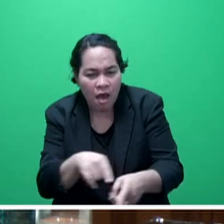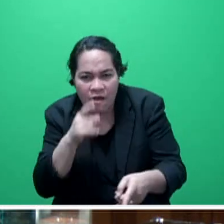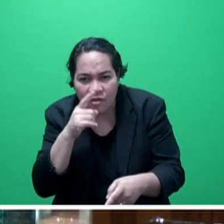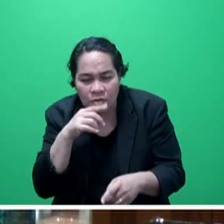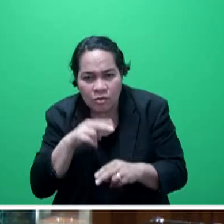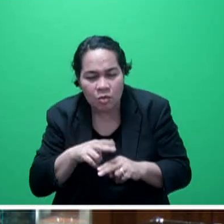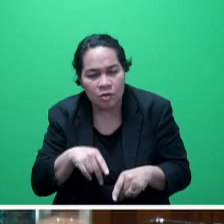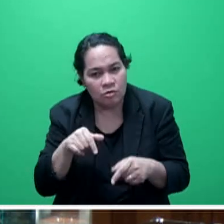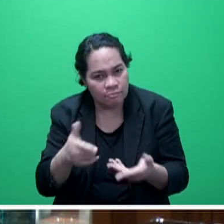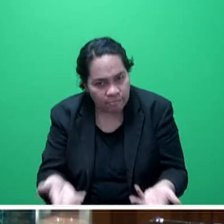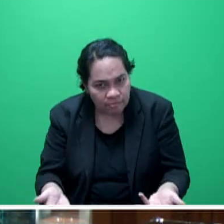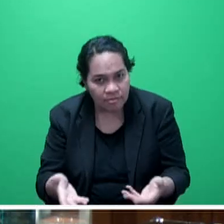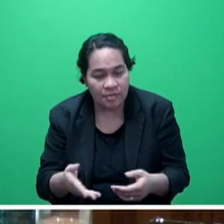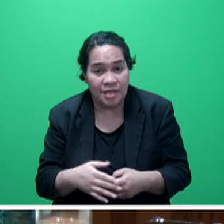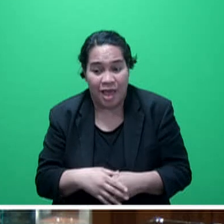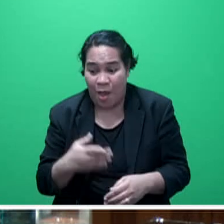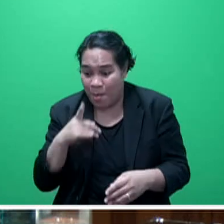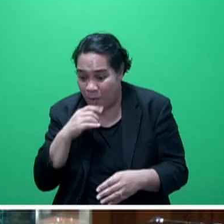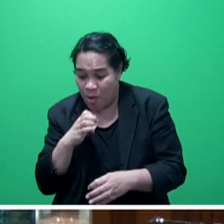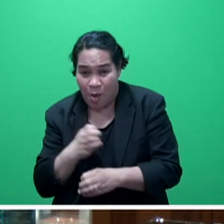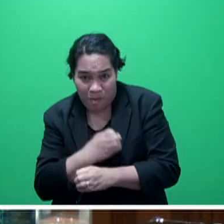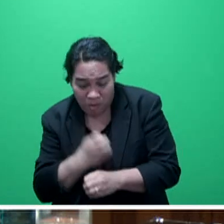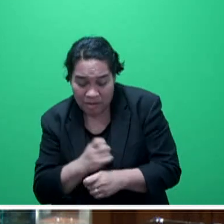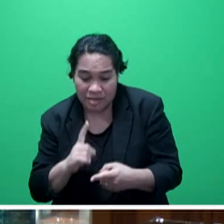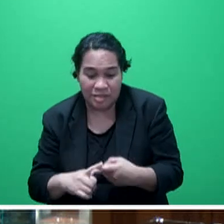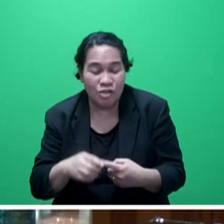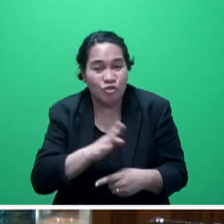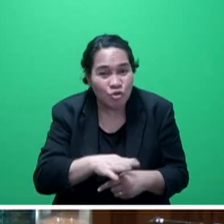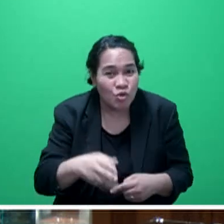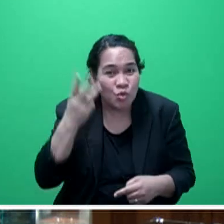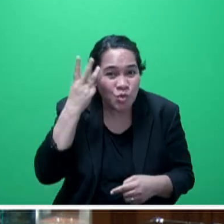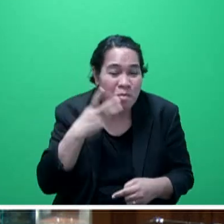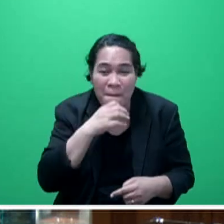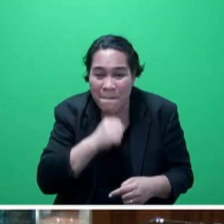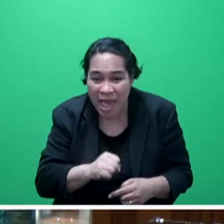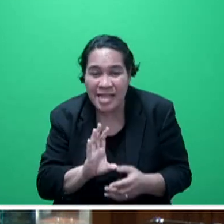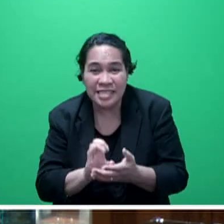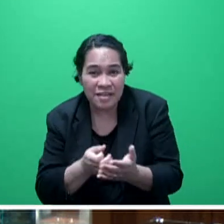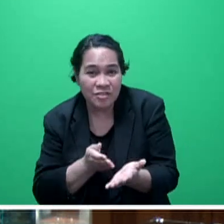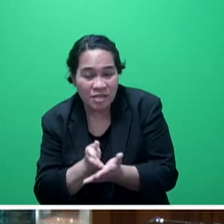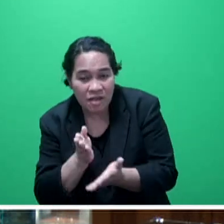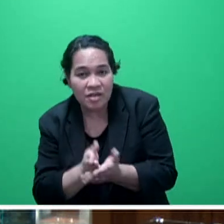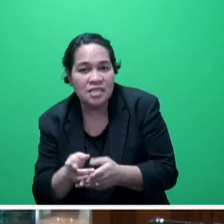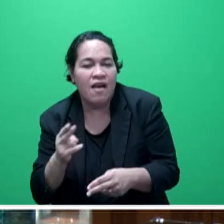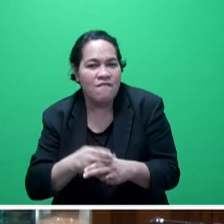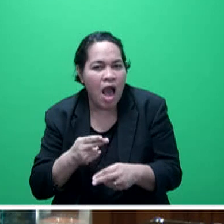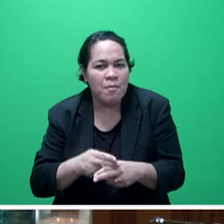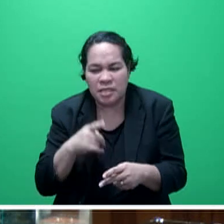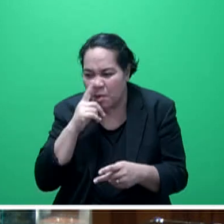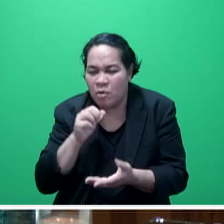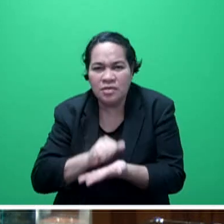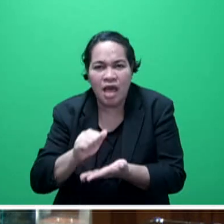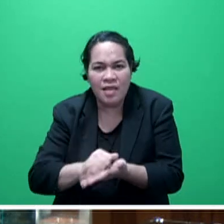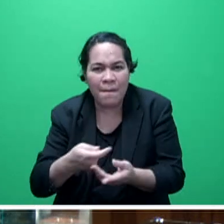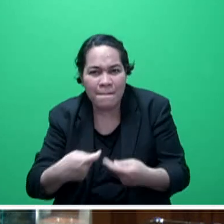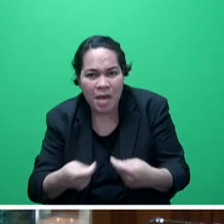times. Workers, children, men, women, businesses, civil servants, vendors, farmers, those who lost their